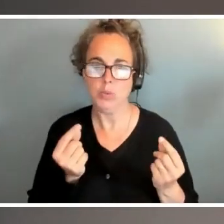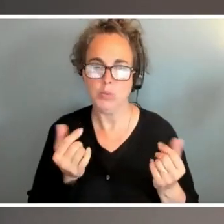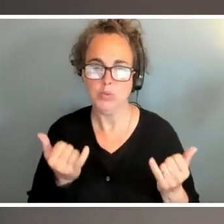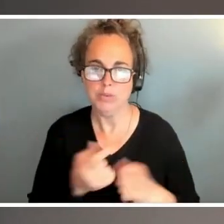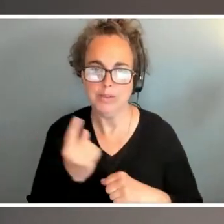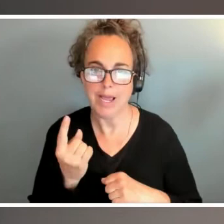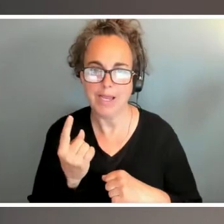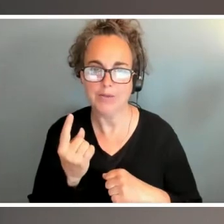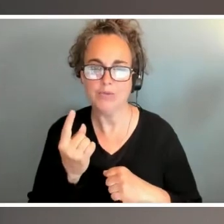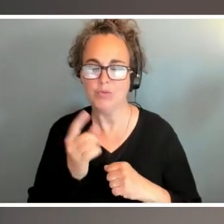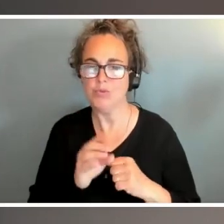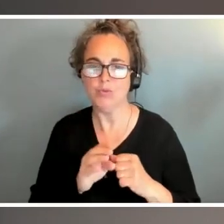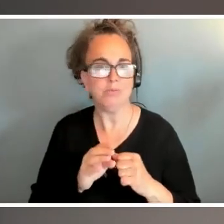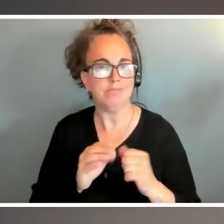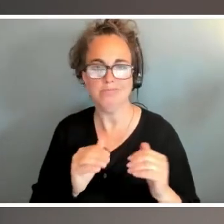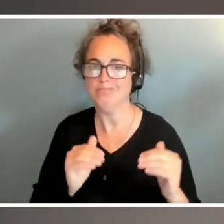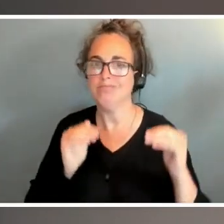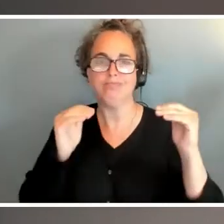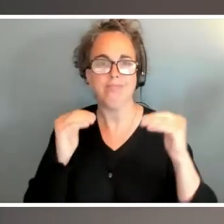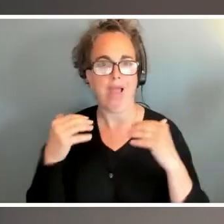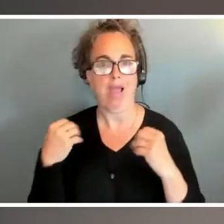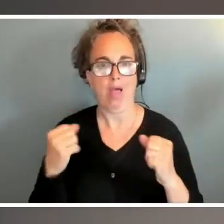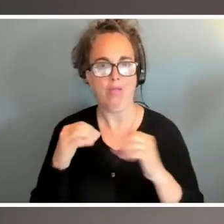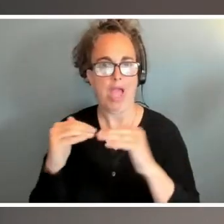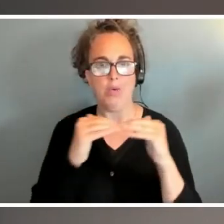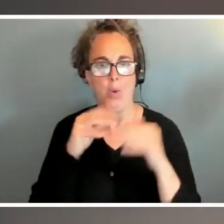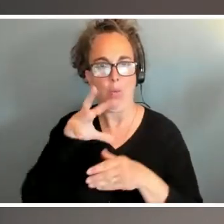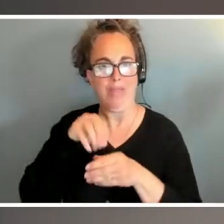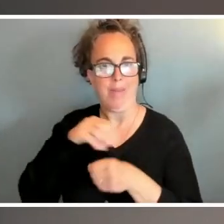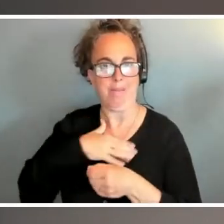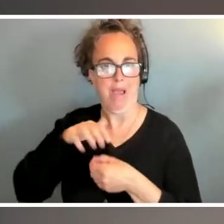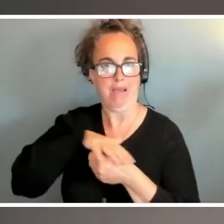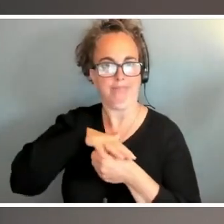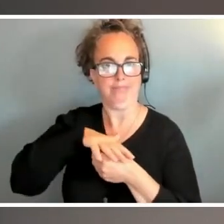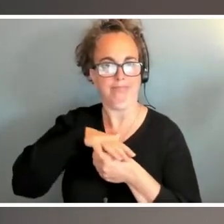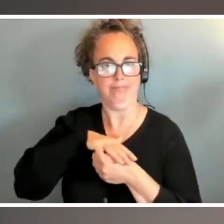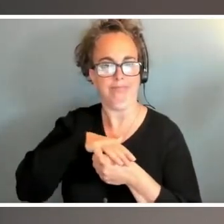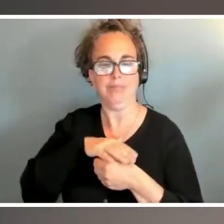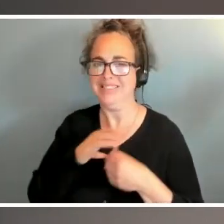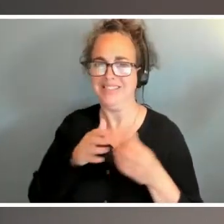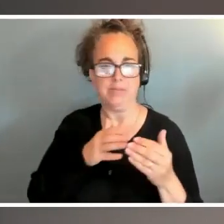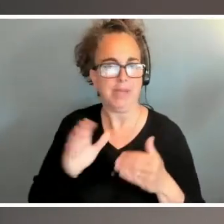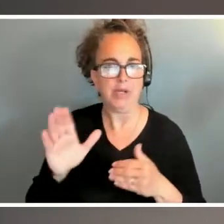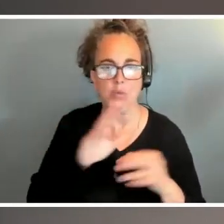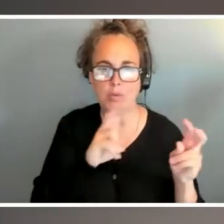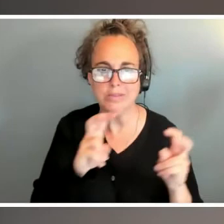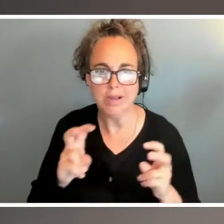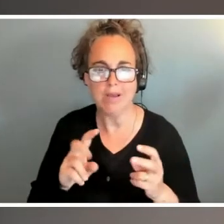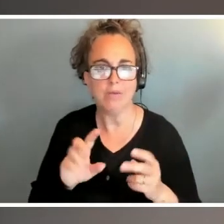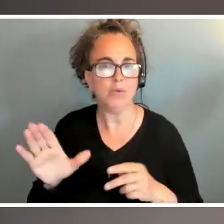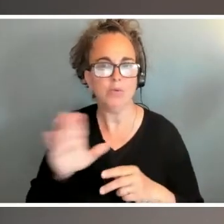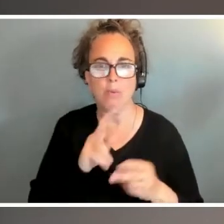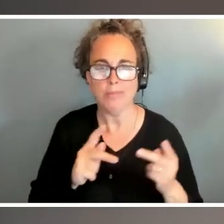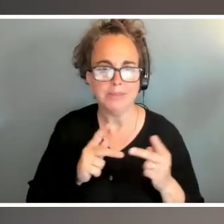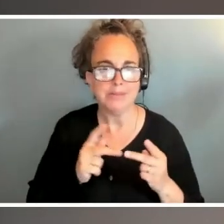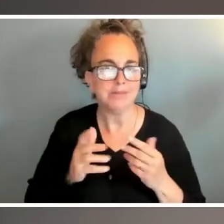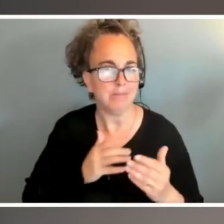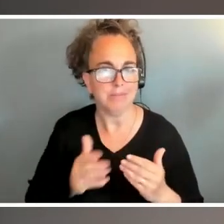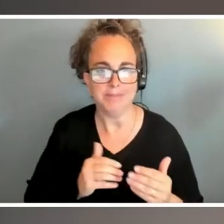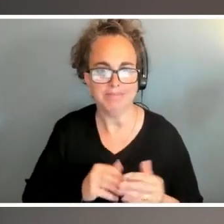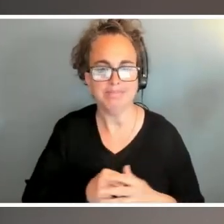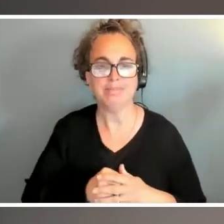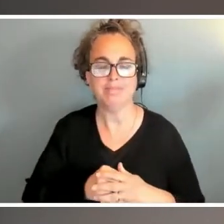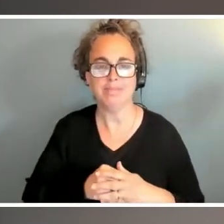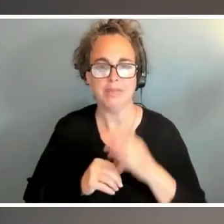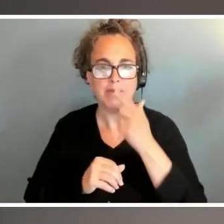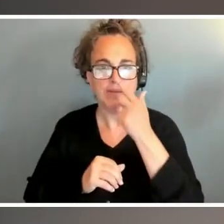to advance health equity within my sphere of influence, regardless of what your title or position is? I want to just take